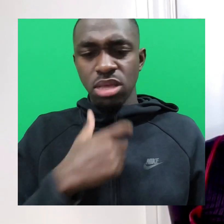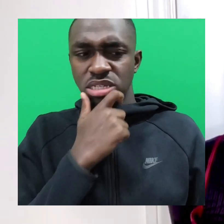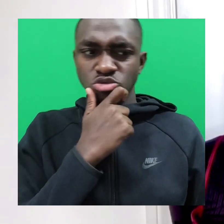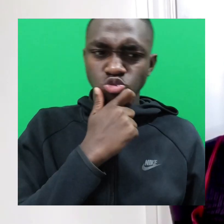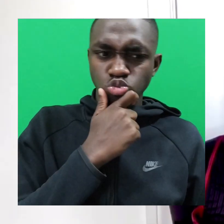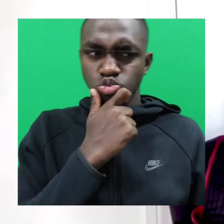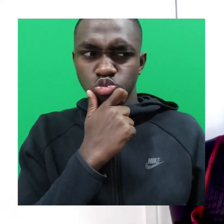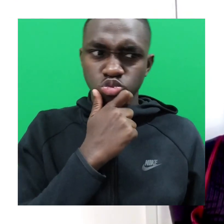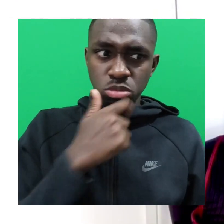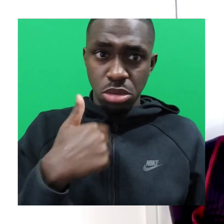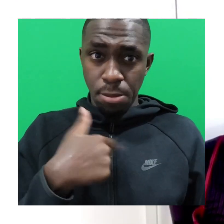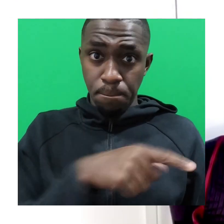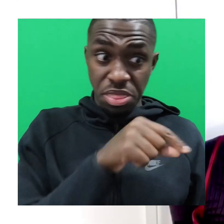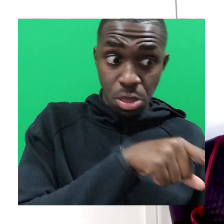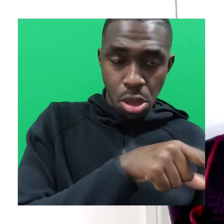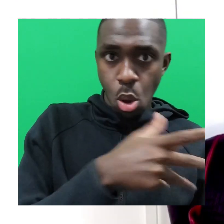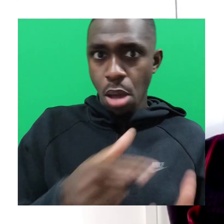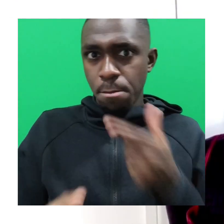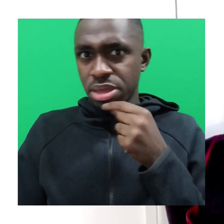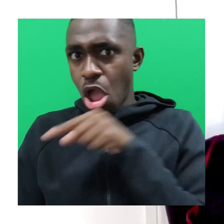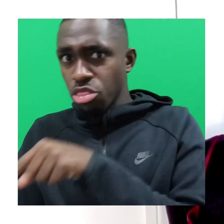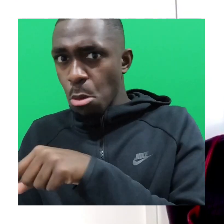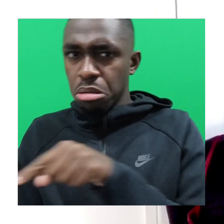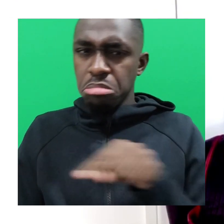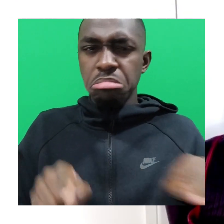my profile, that probably